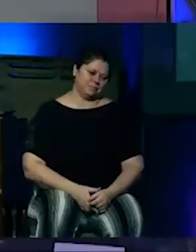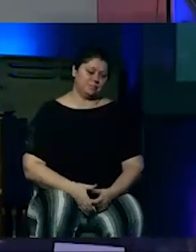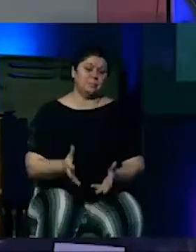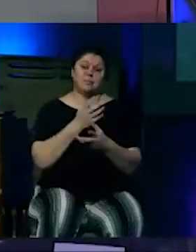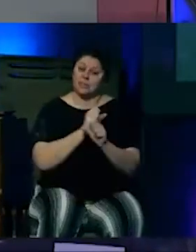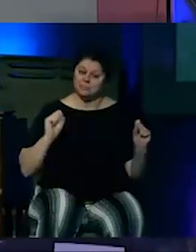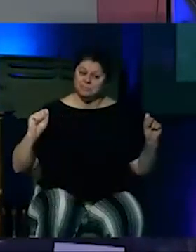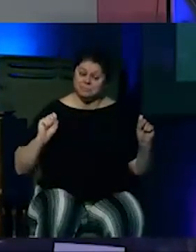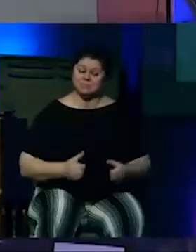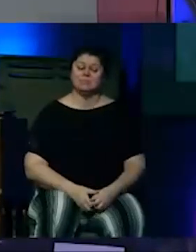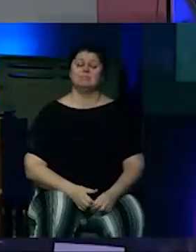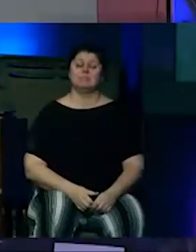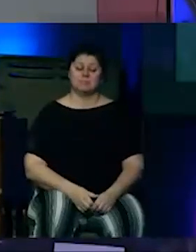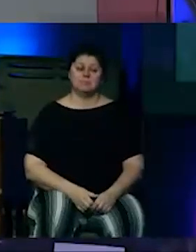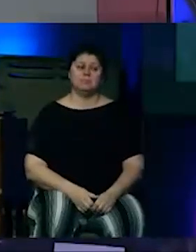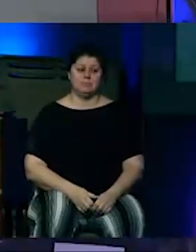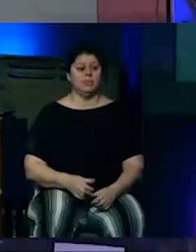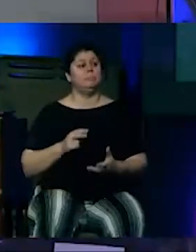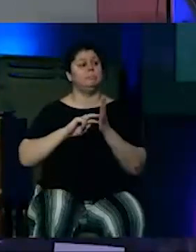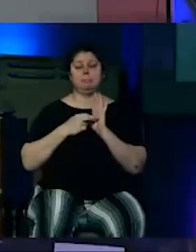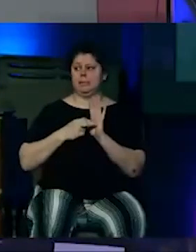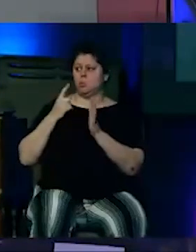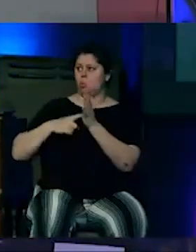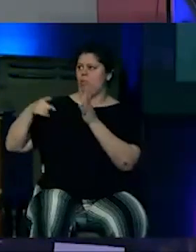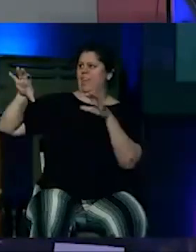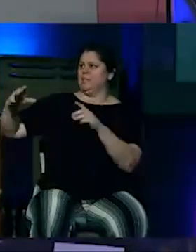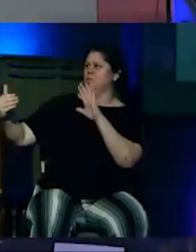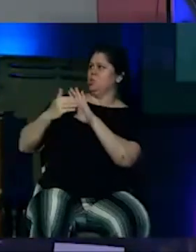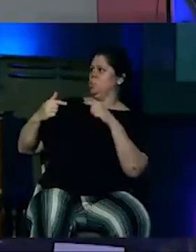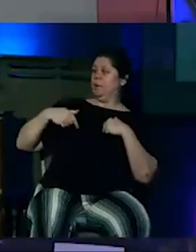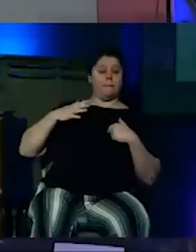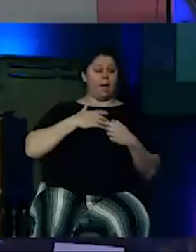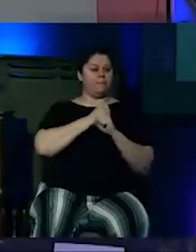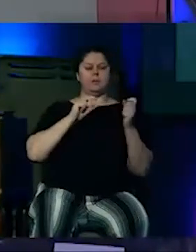Freedom is what you do with what has been done to you.